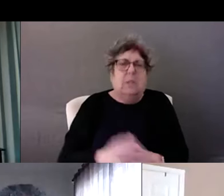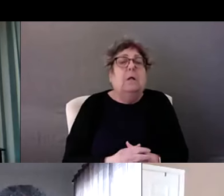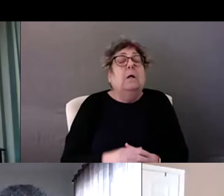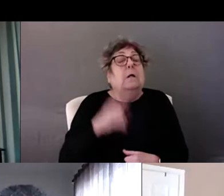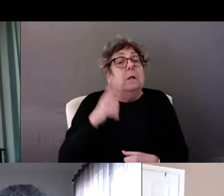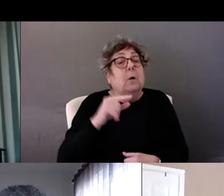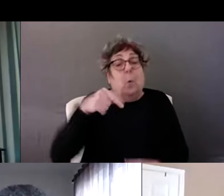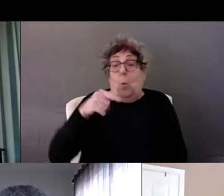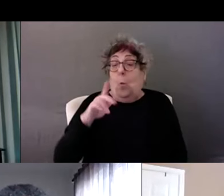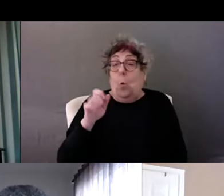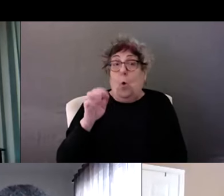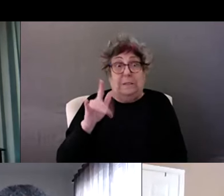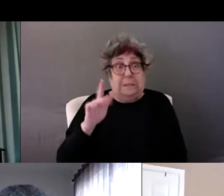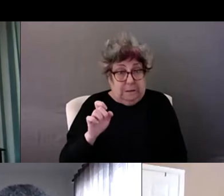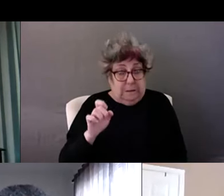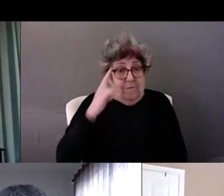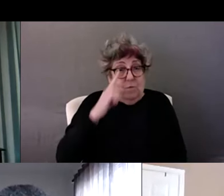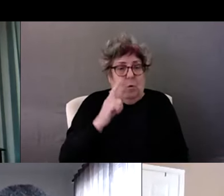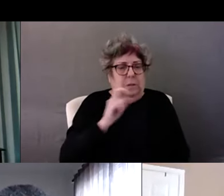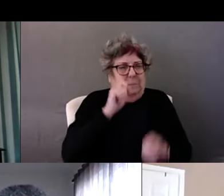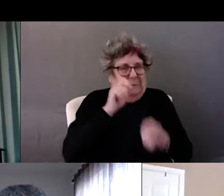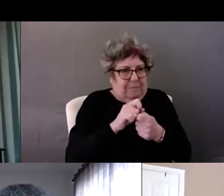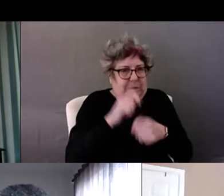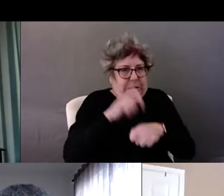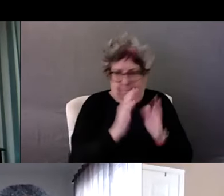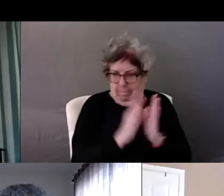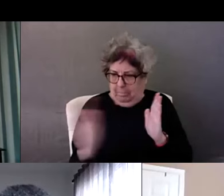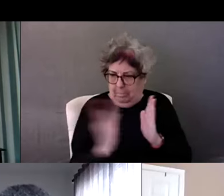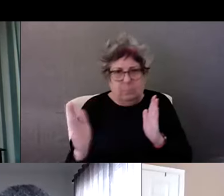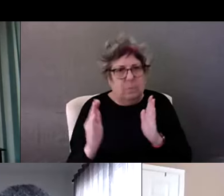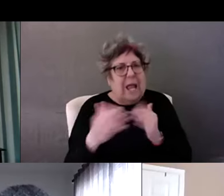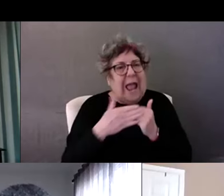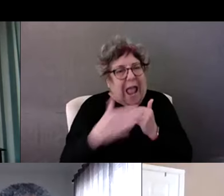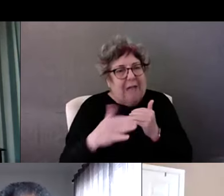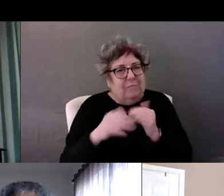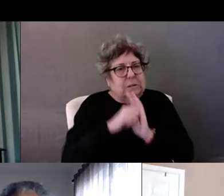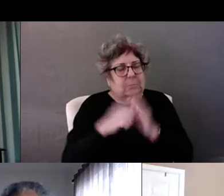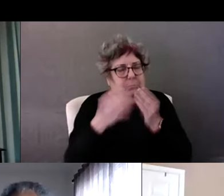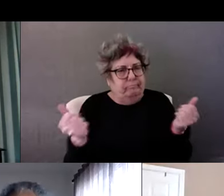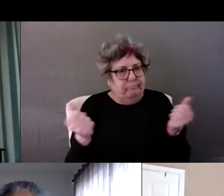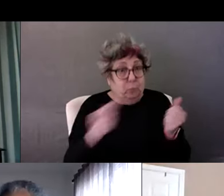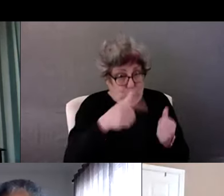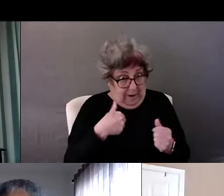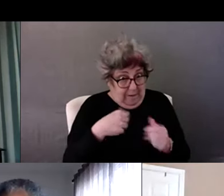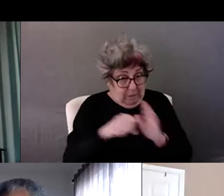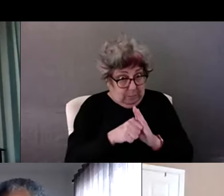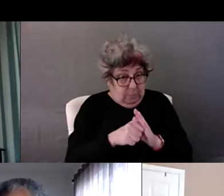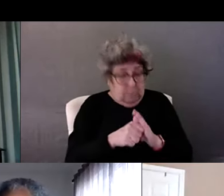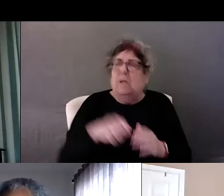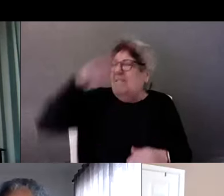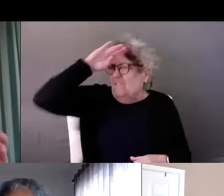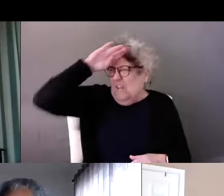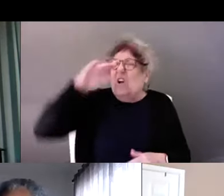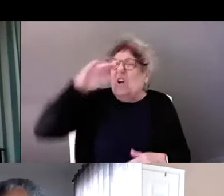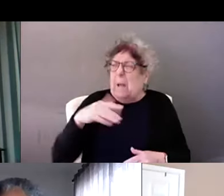period after symptoms resolve. I mean, did you have symptoms, by the way? Did you even? fever was my main symptom. Yeah,